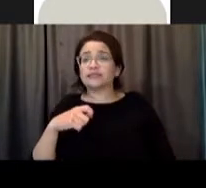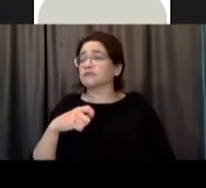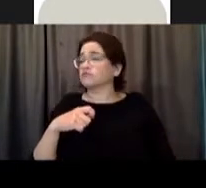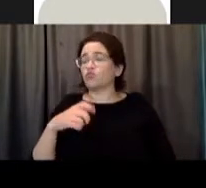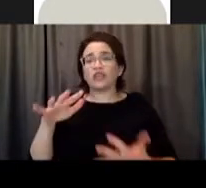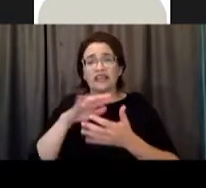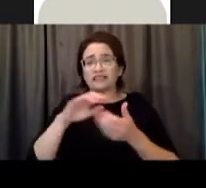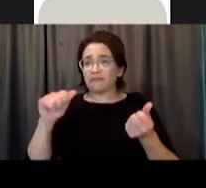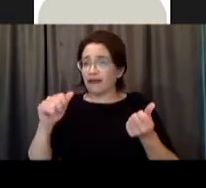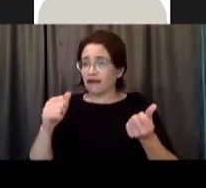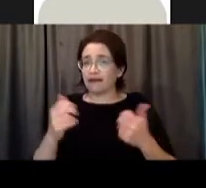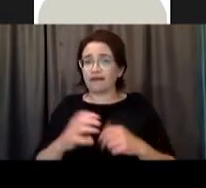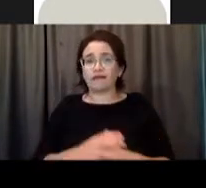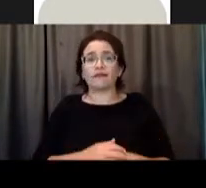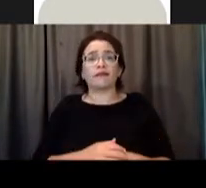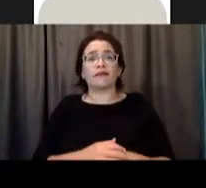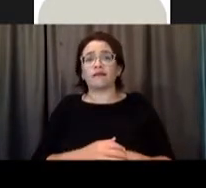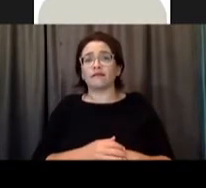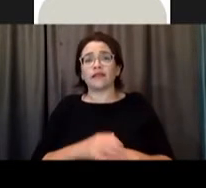independence for decades.